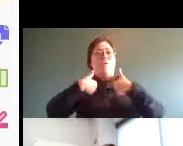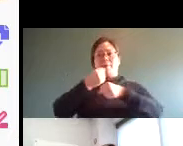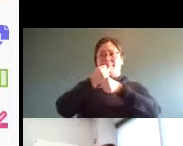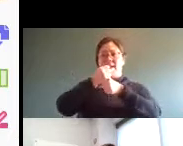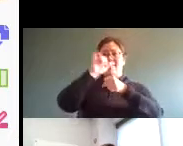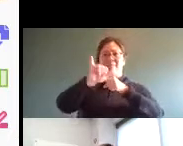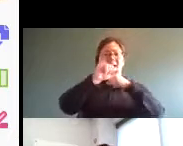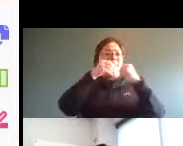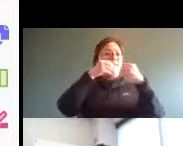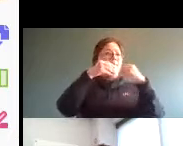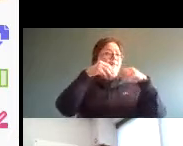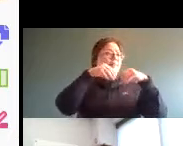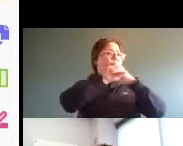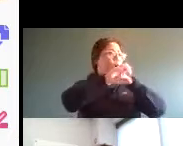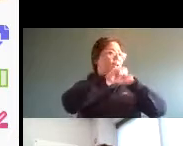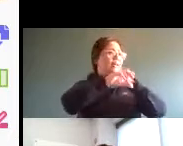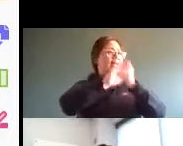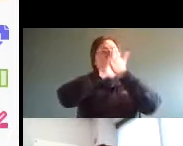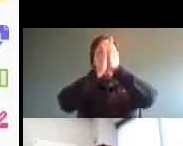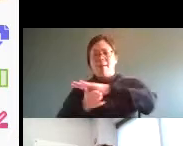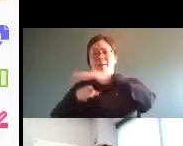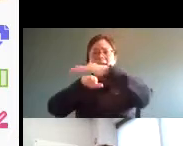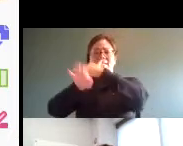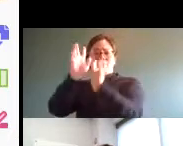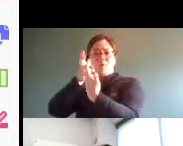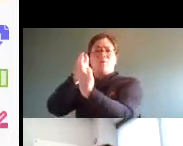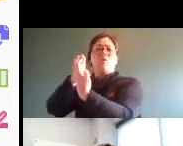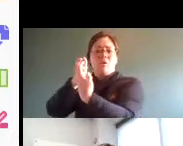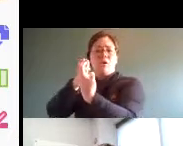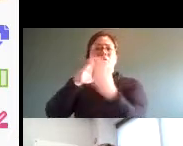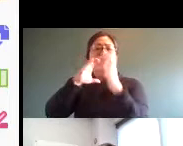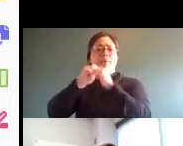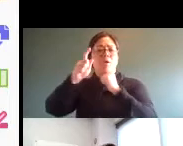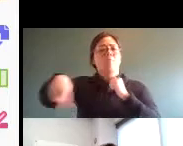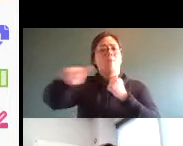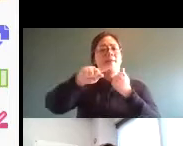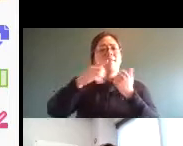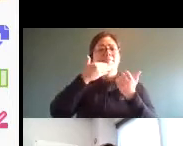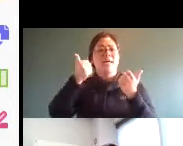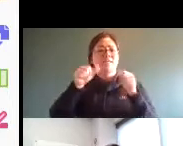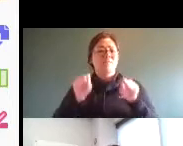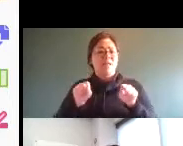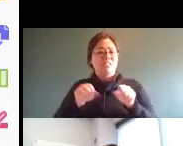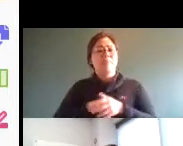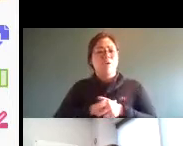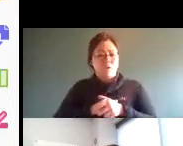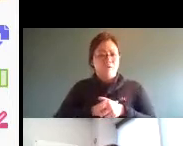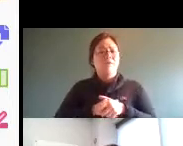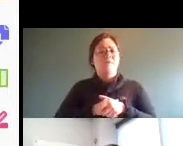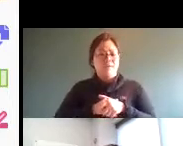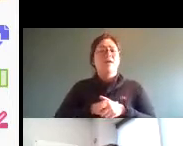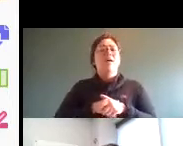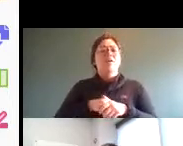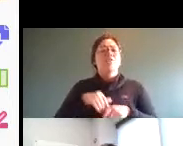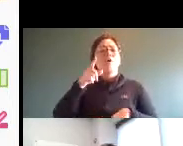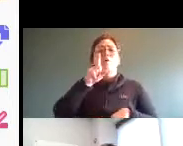this as accessible and communicate with them as best as possible, right? A lot of individuals here at Morales Group